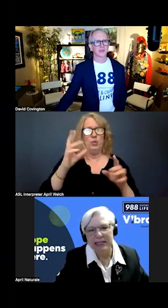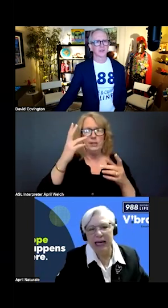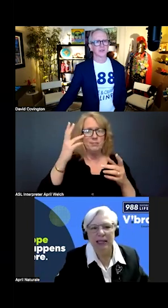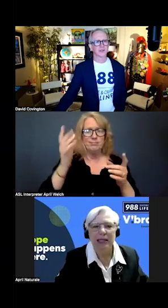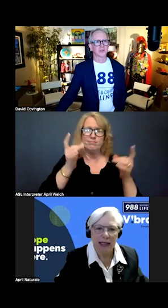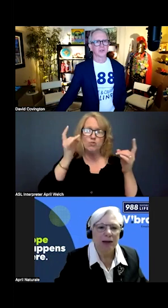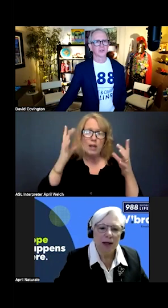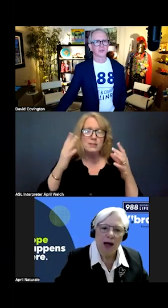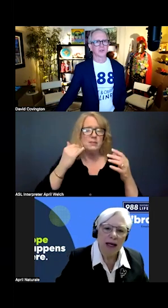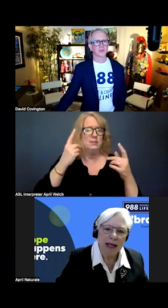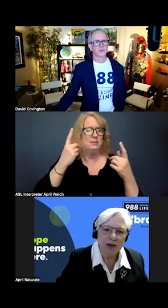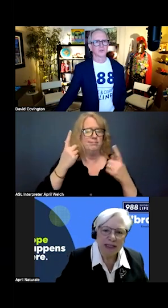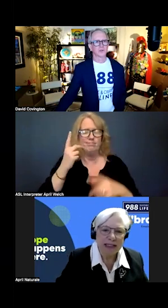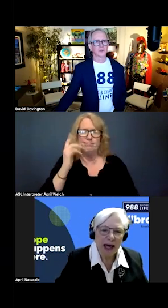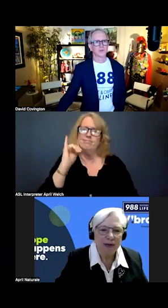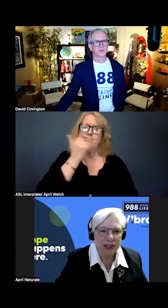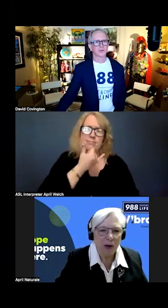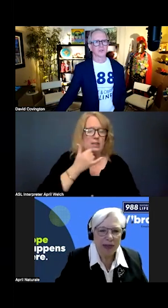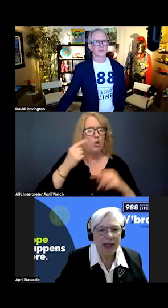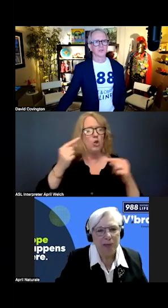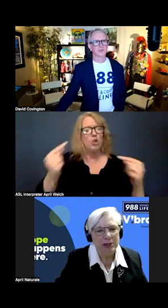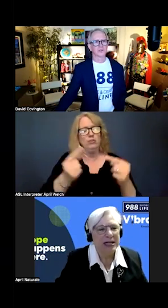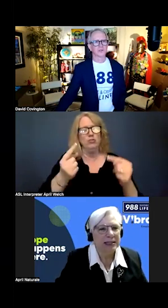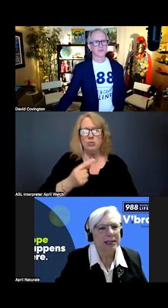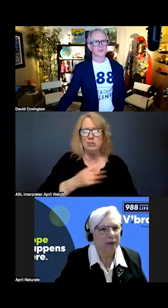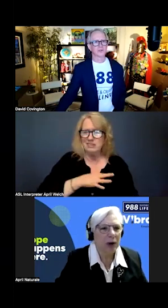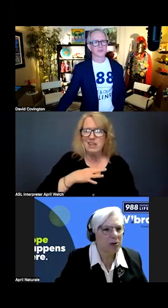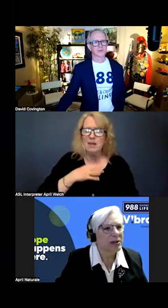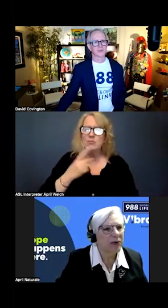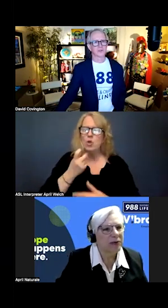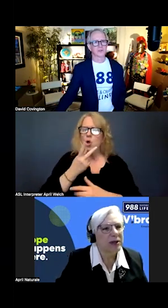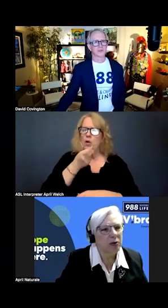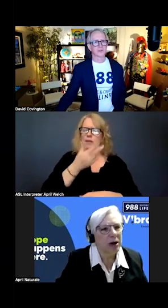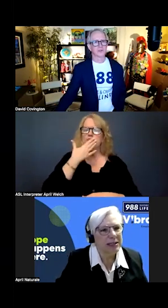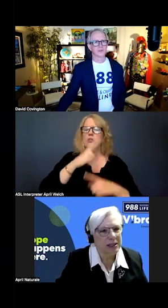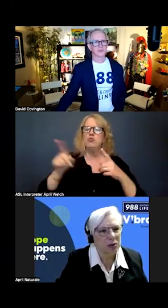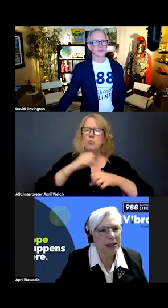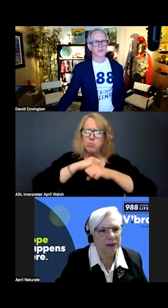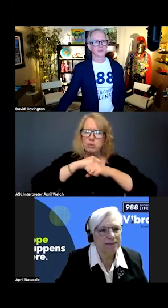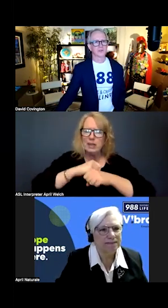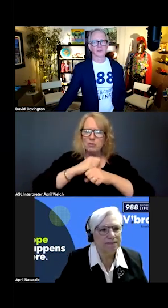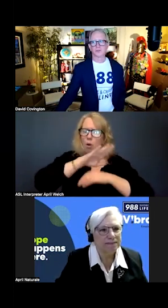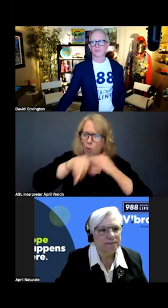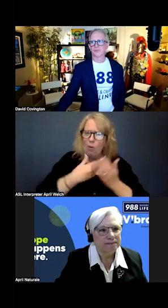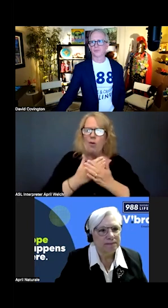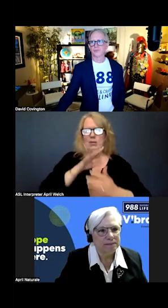certainly mistakenly injure a staff. And so I think it protects everyone who's involved in a crisis situation.